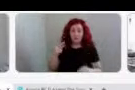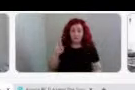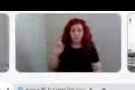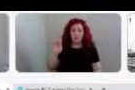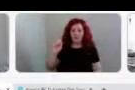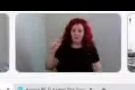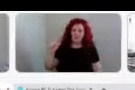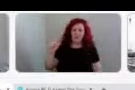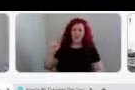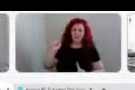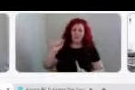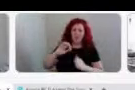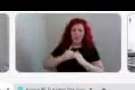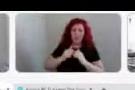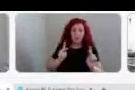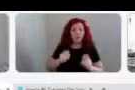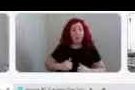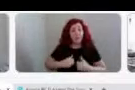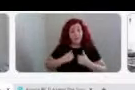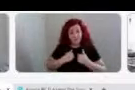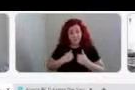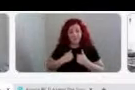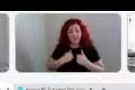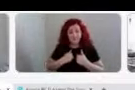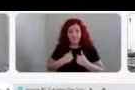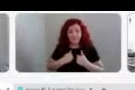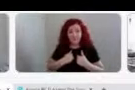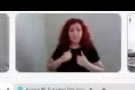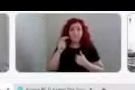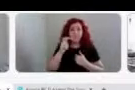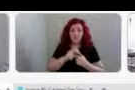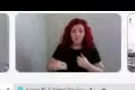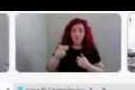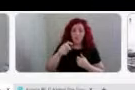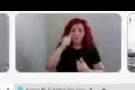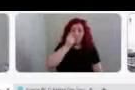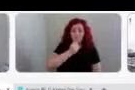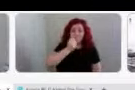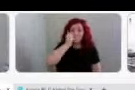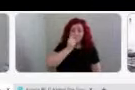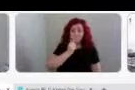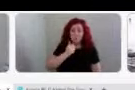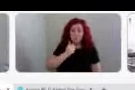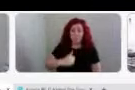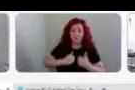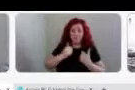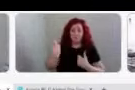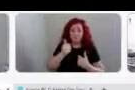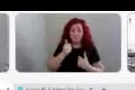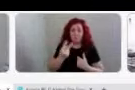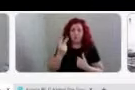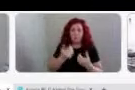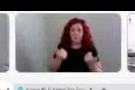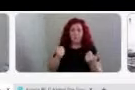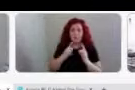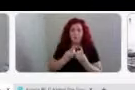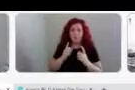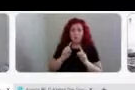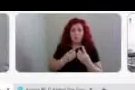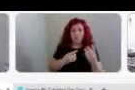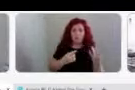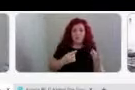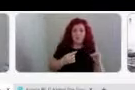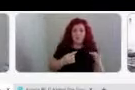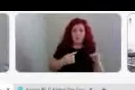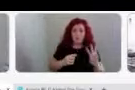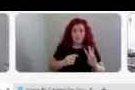the way people live and and travel in their day-to-day lives it's two separate districts district 17 west and